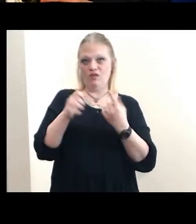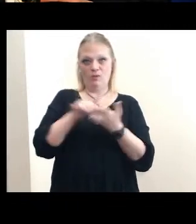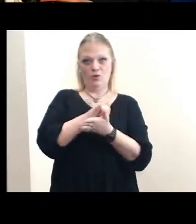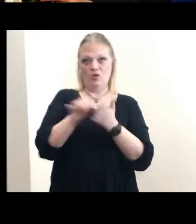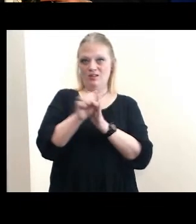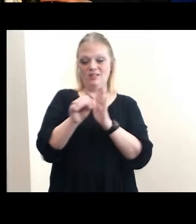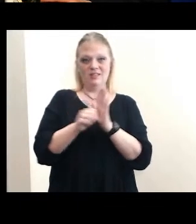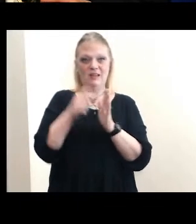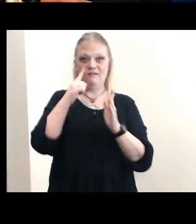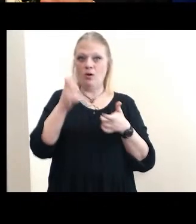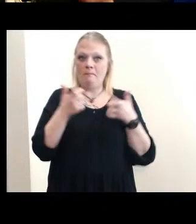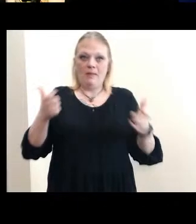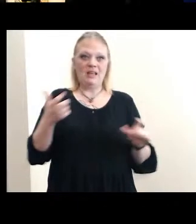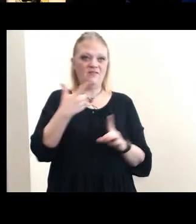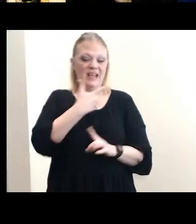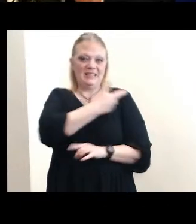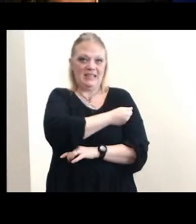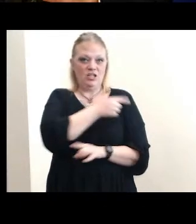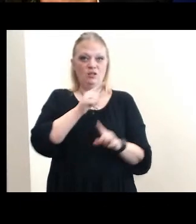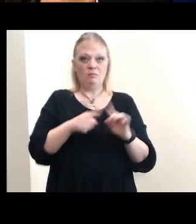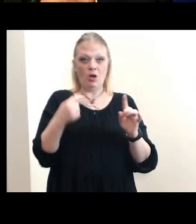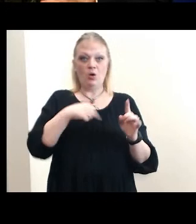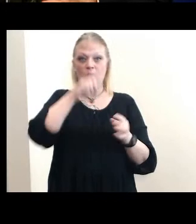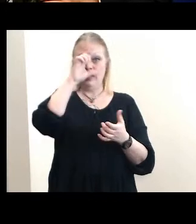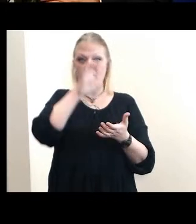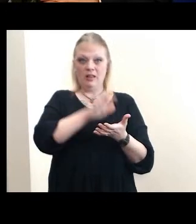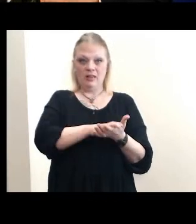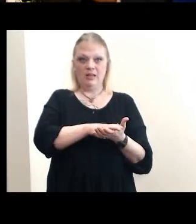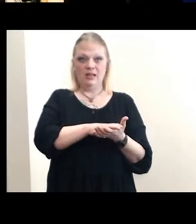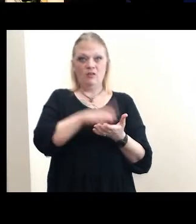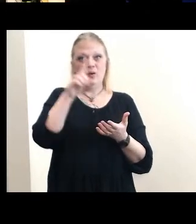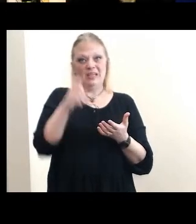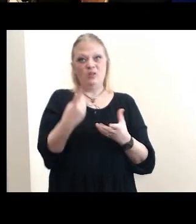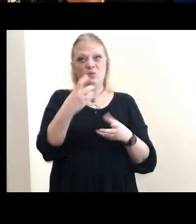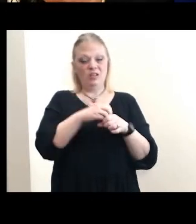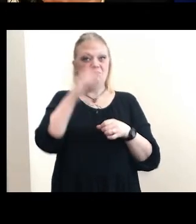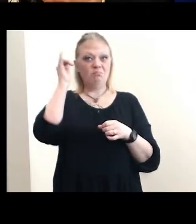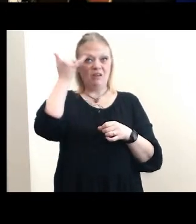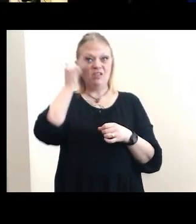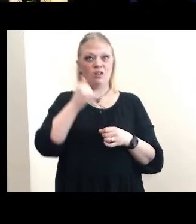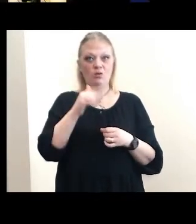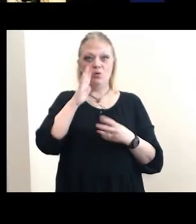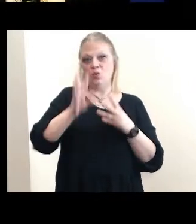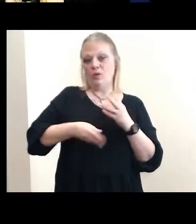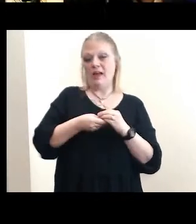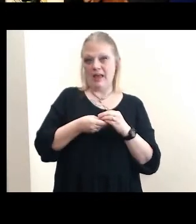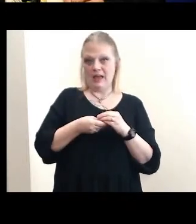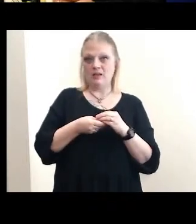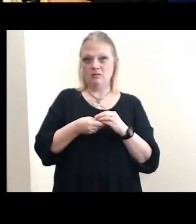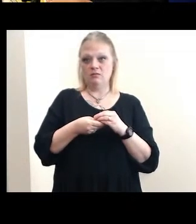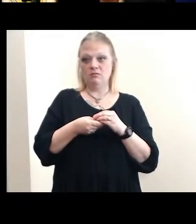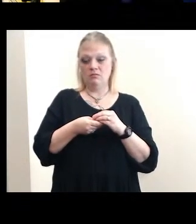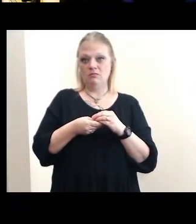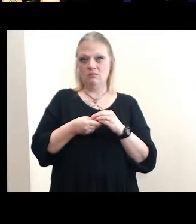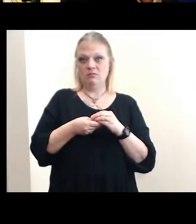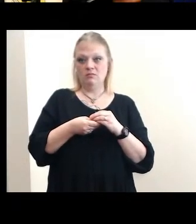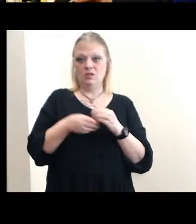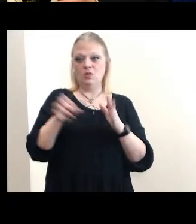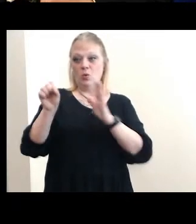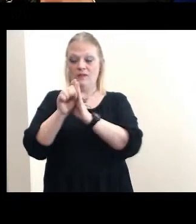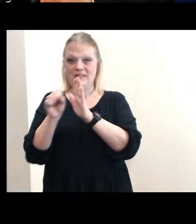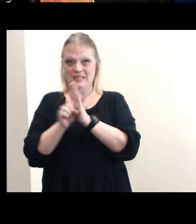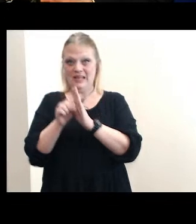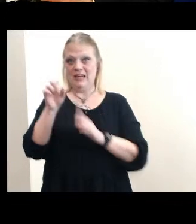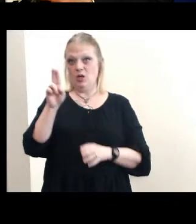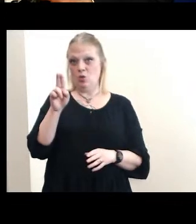to do a mass vaccination site, but we do believe we need a site in the city of Buffalo. So we'll be adding another site, which will be in addition to the state site,